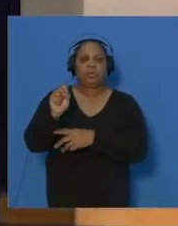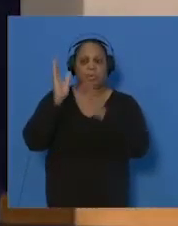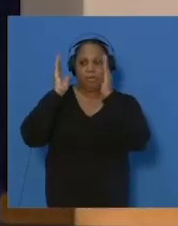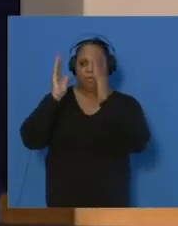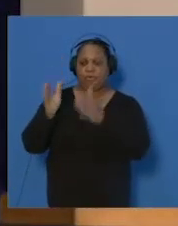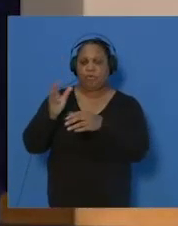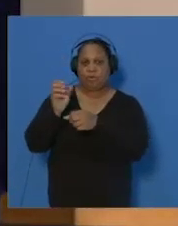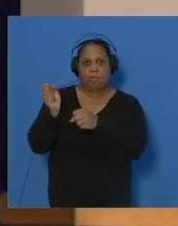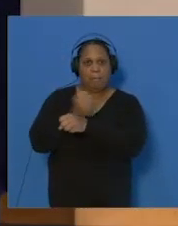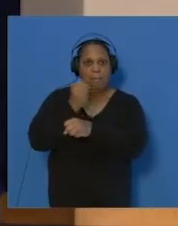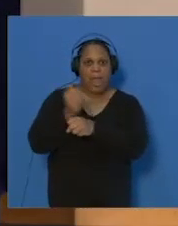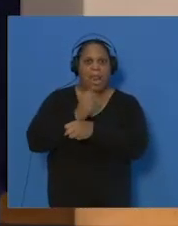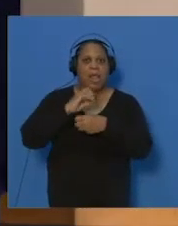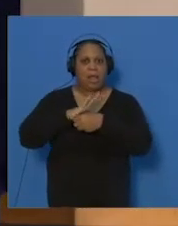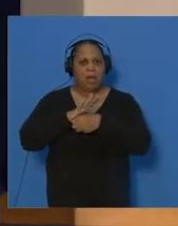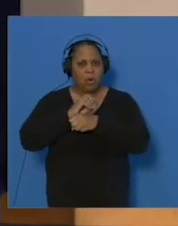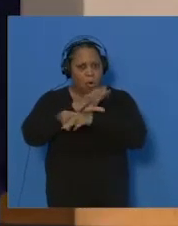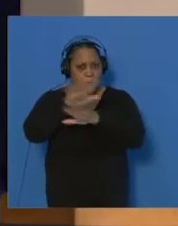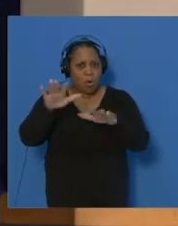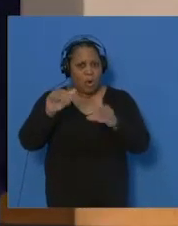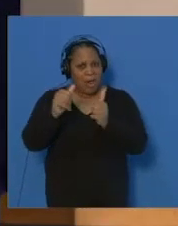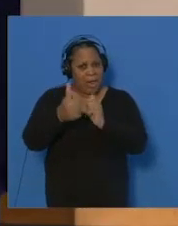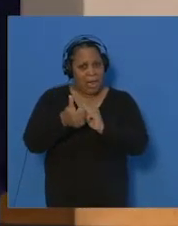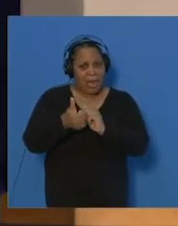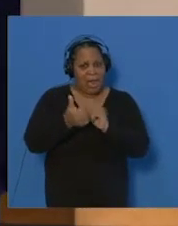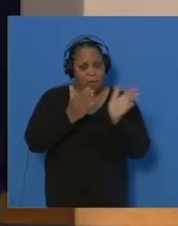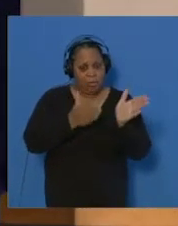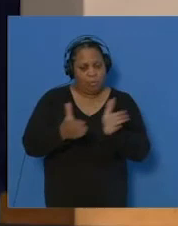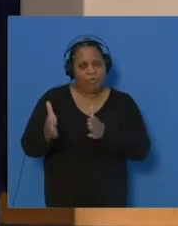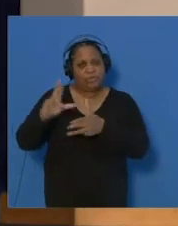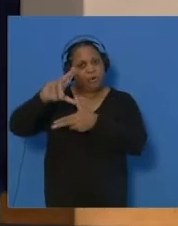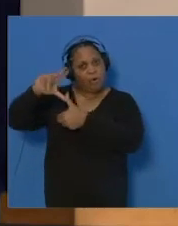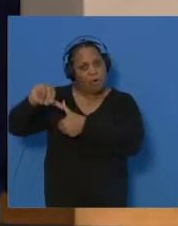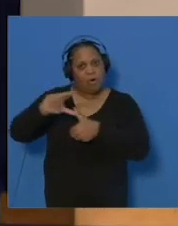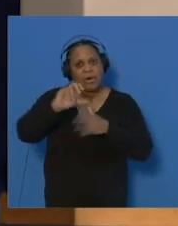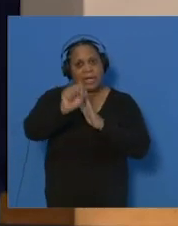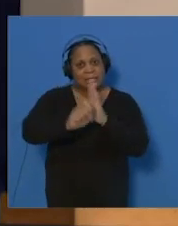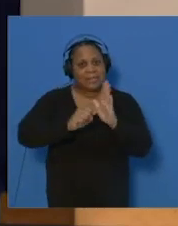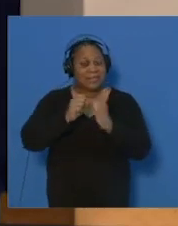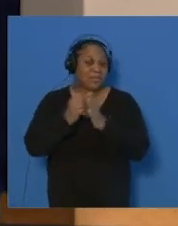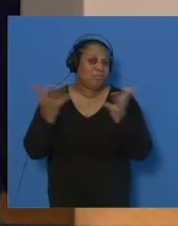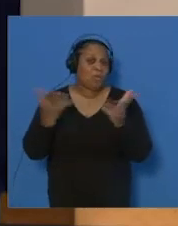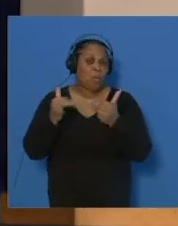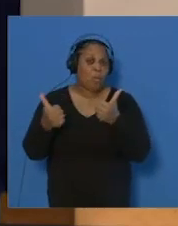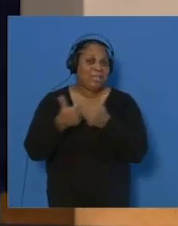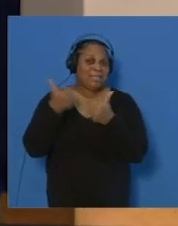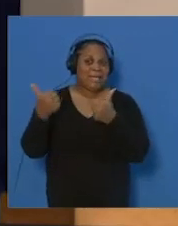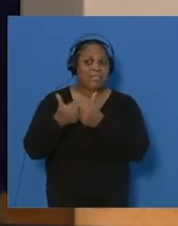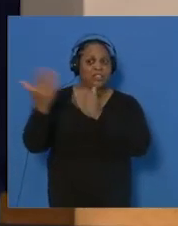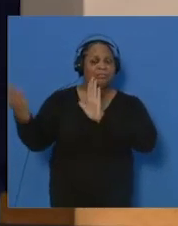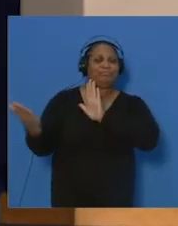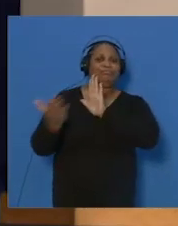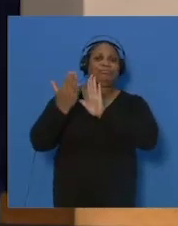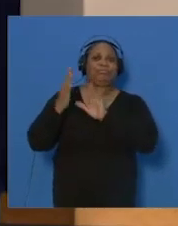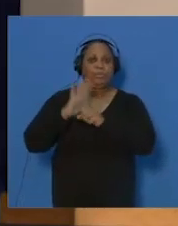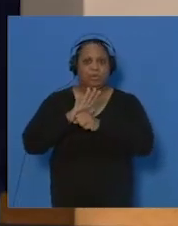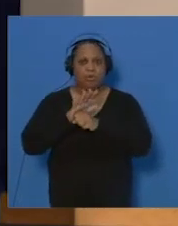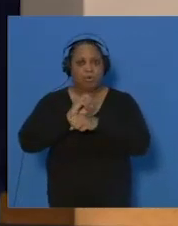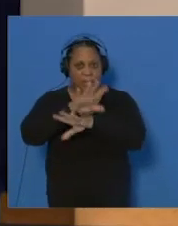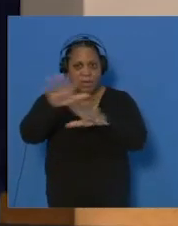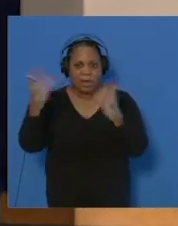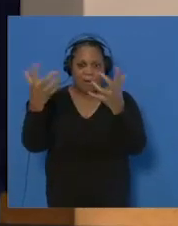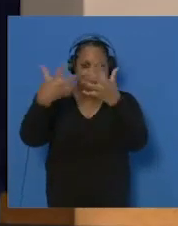battling COVID-19, how are the preparations going for hurricane season, and what challenges may we face in dealing with COVID and a